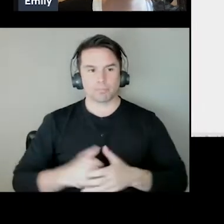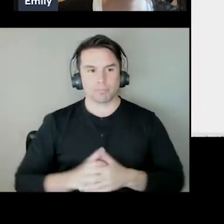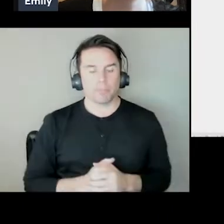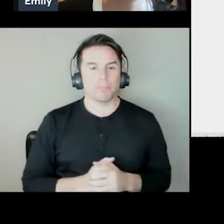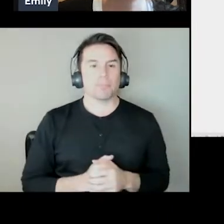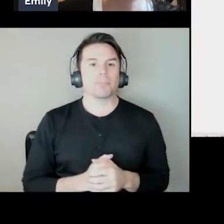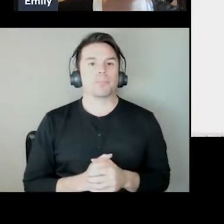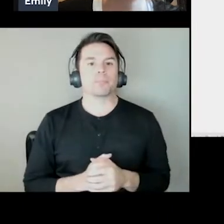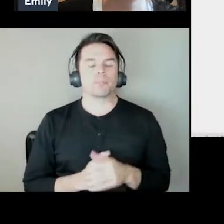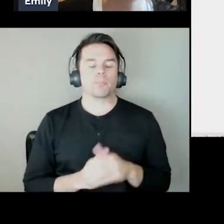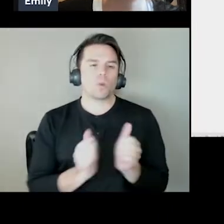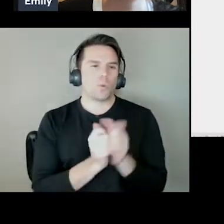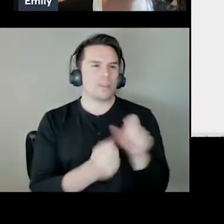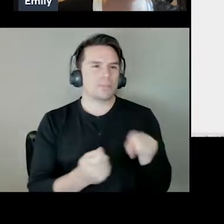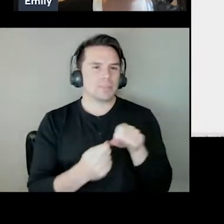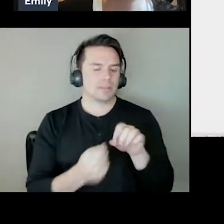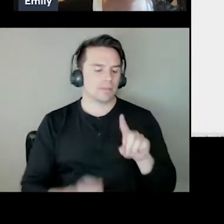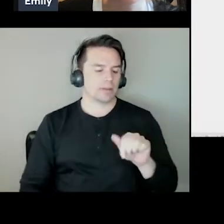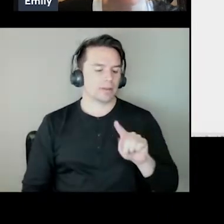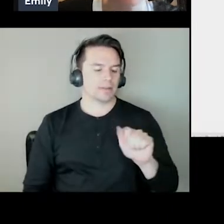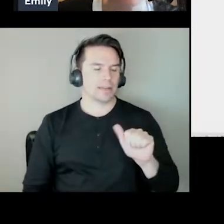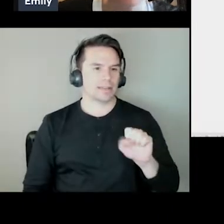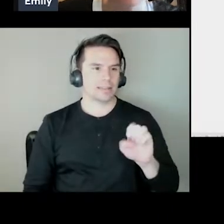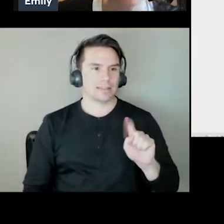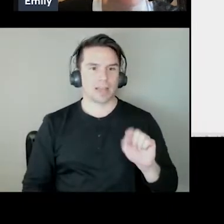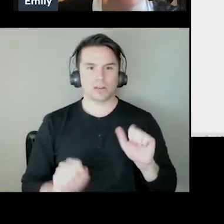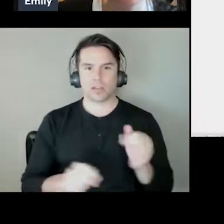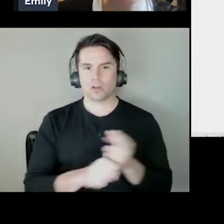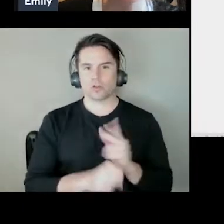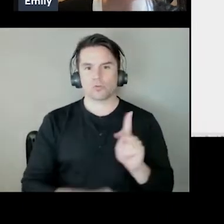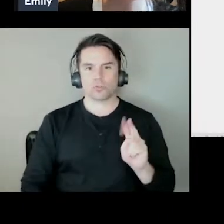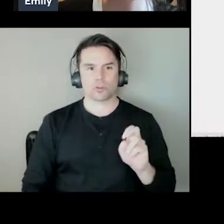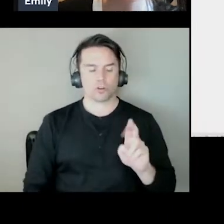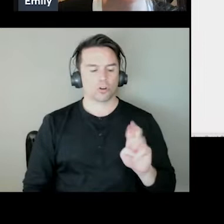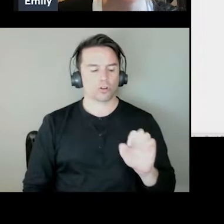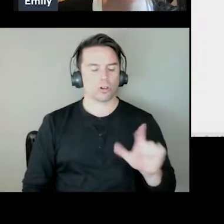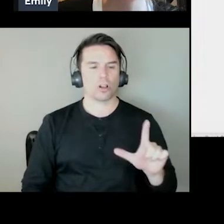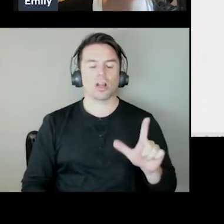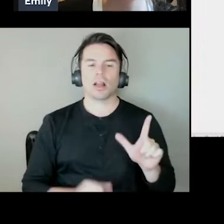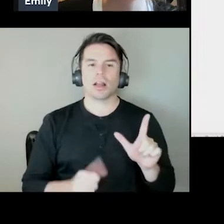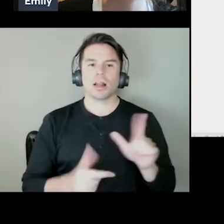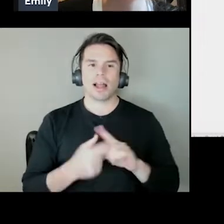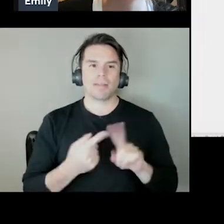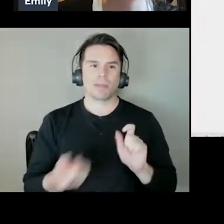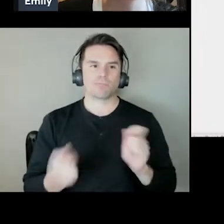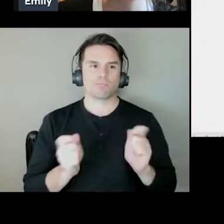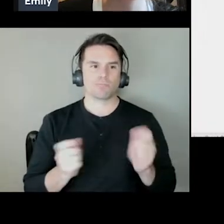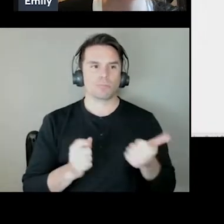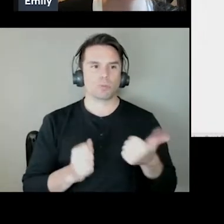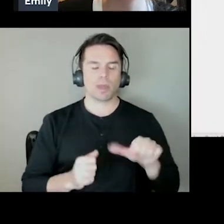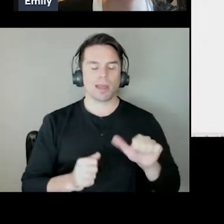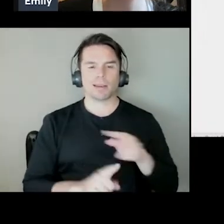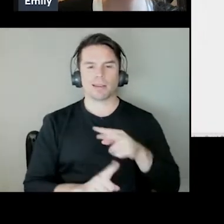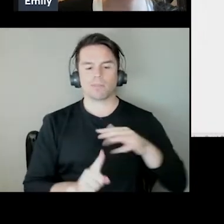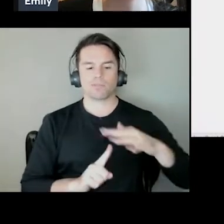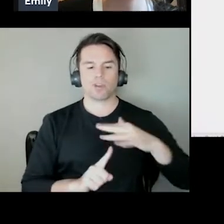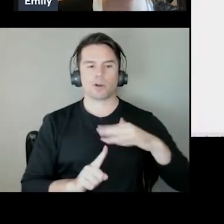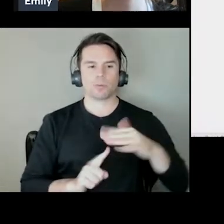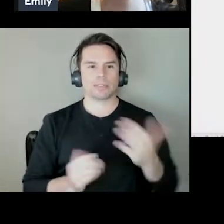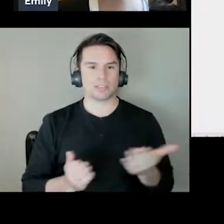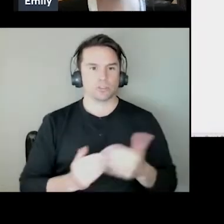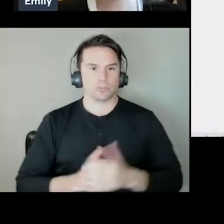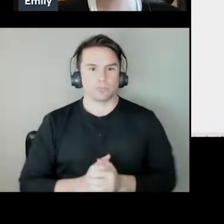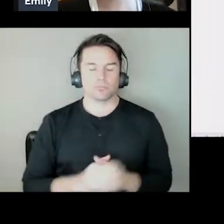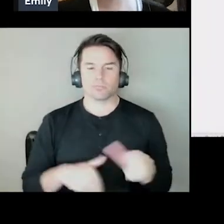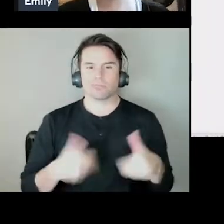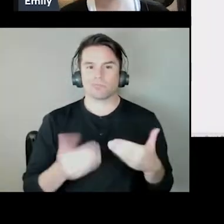you can use the kernel and can switch to any of those conda environments right from here. Okay, so that gives a flexibility to data scientist team to choose any